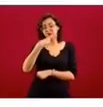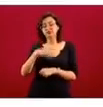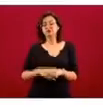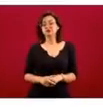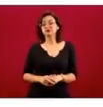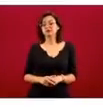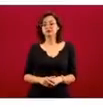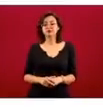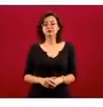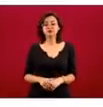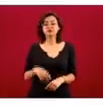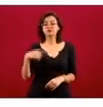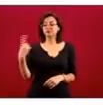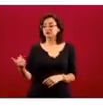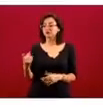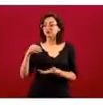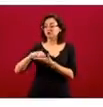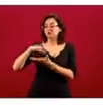refillable prescription,